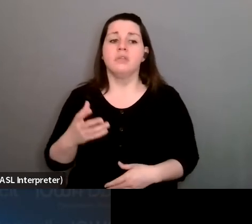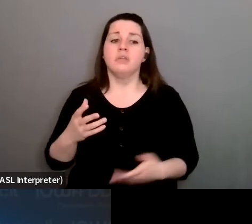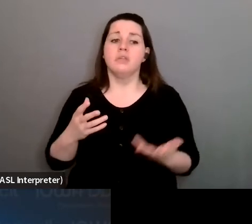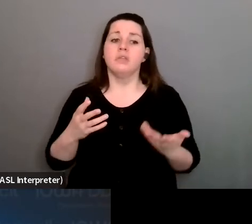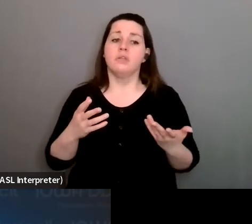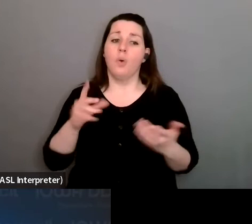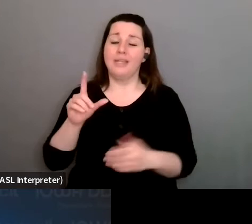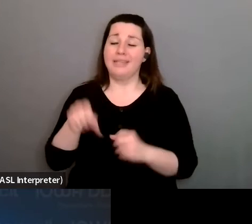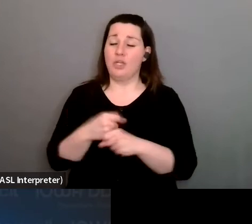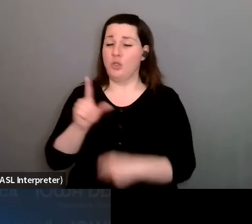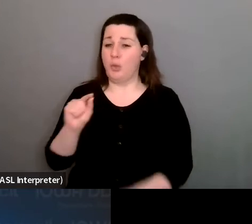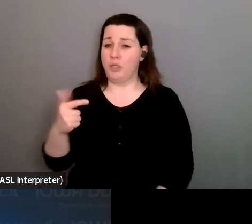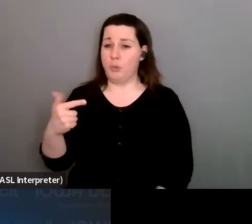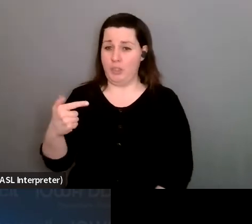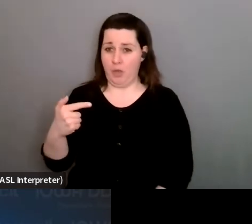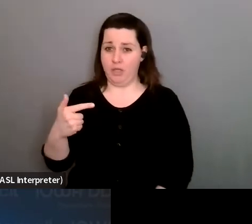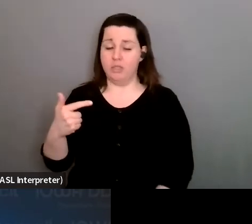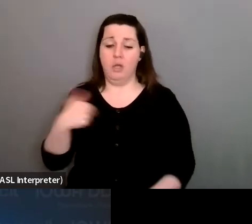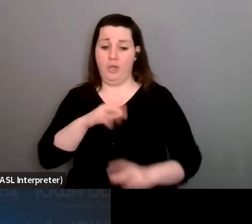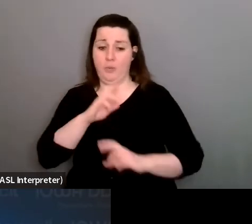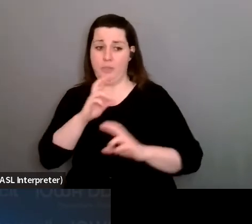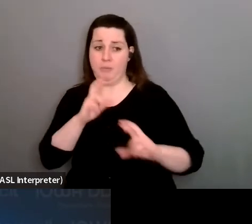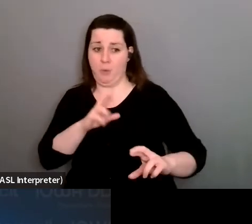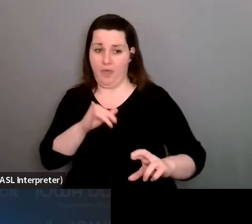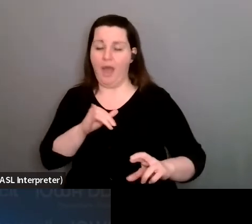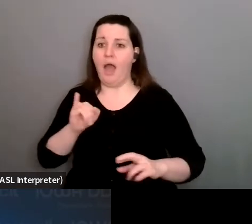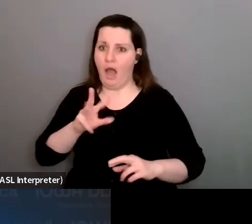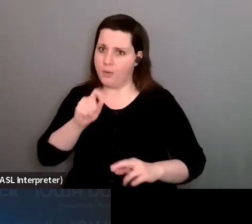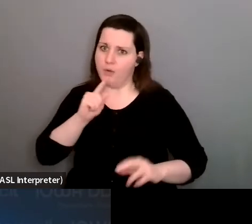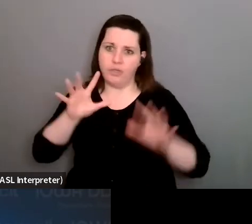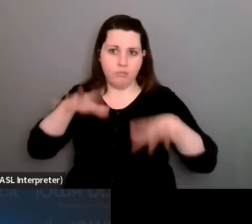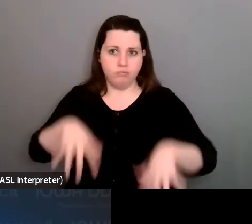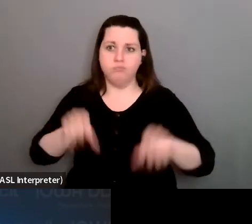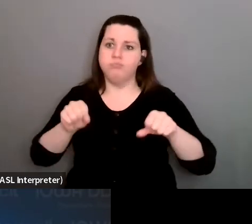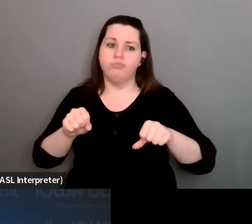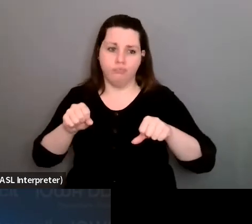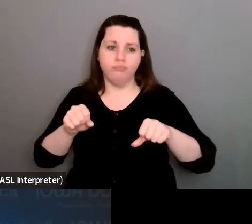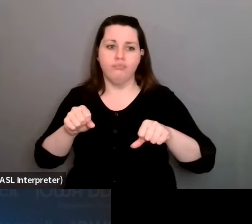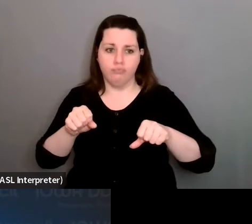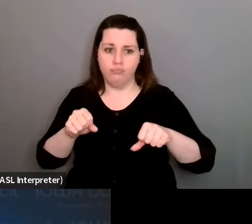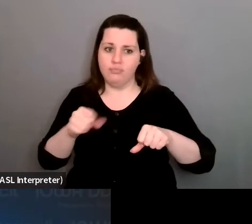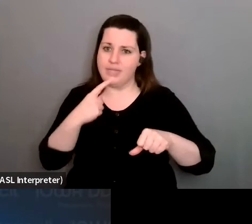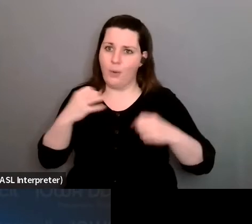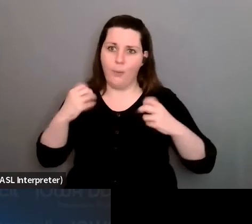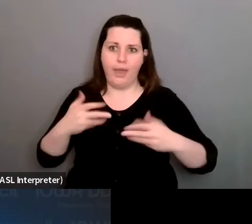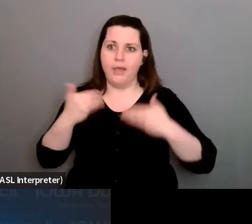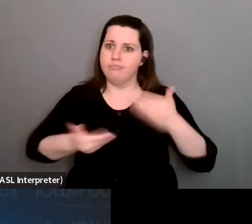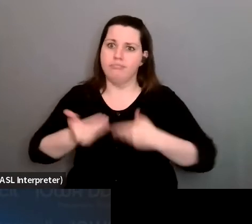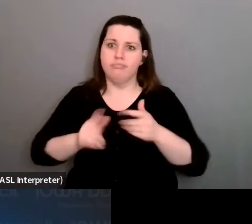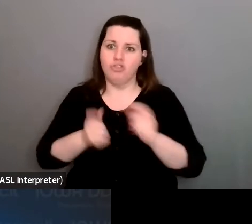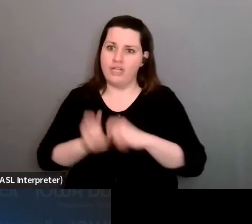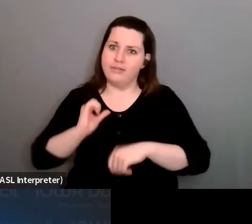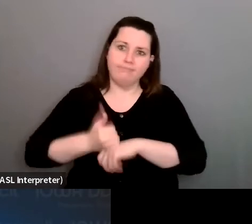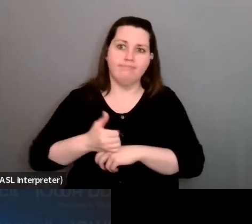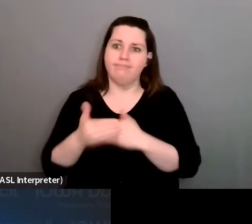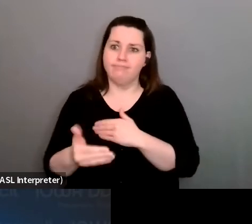in 2021, again, Iowa was one of the first states to jump on and say, let's get these changes implemented. So we were